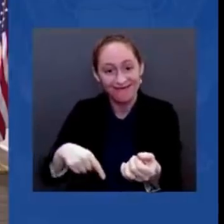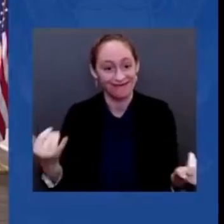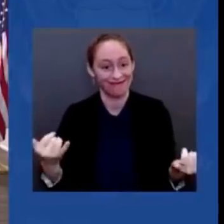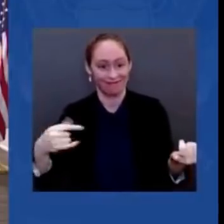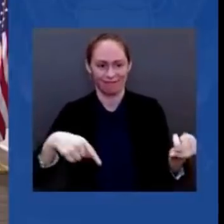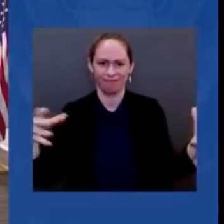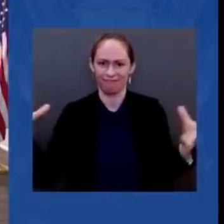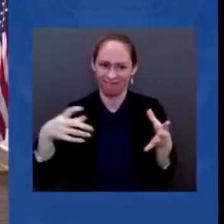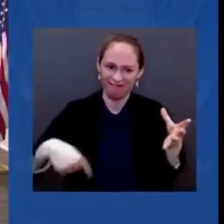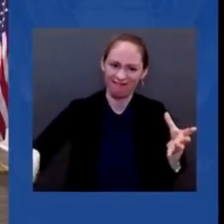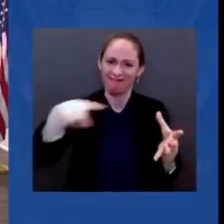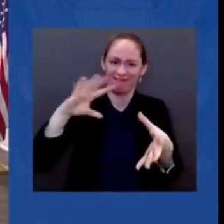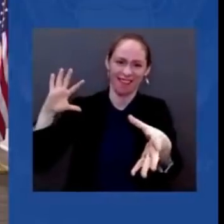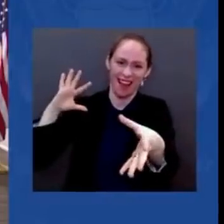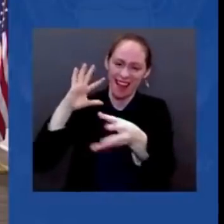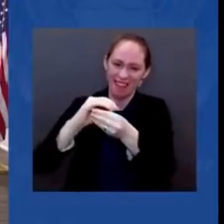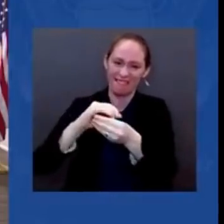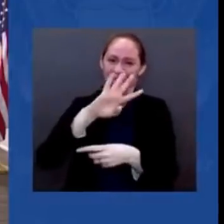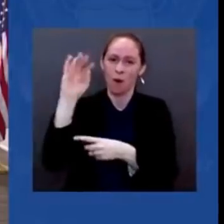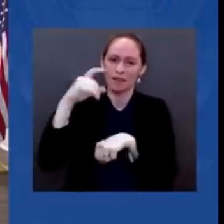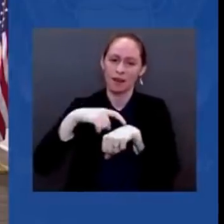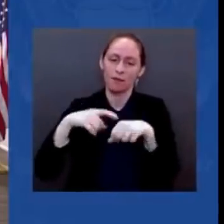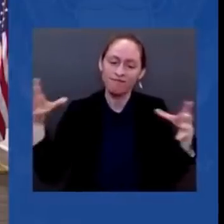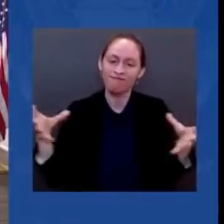the governors and their teams. More times than I've seen you.